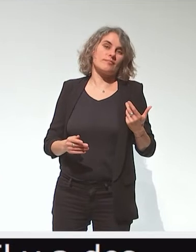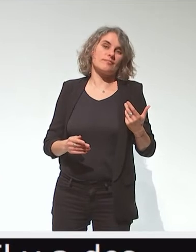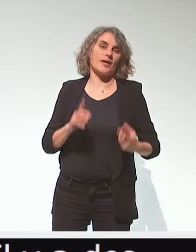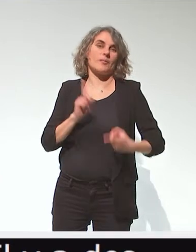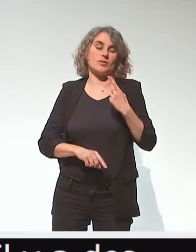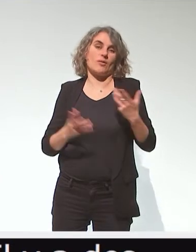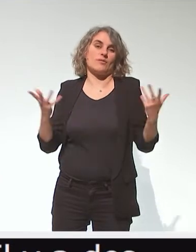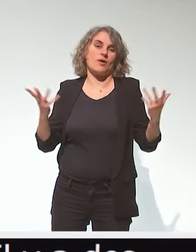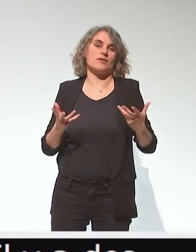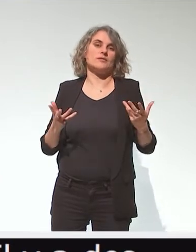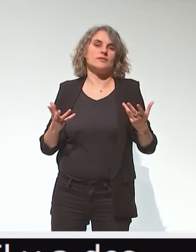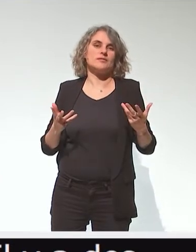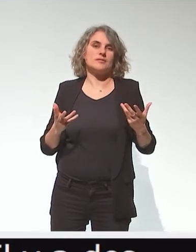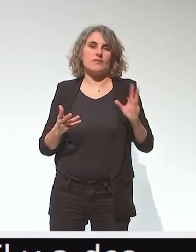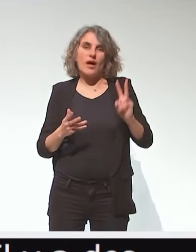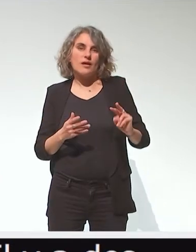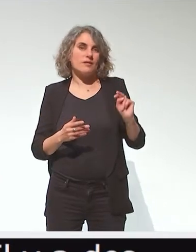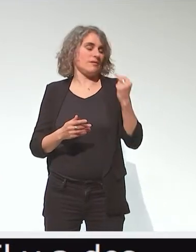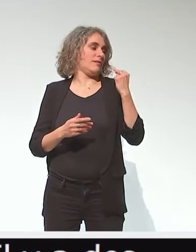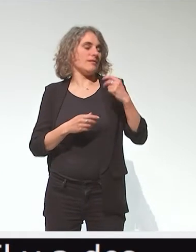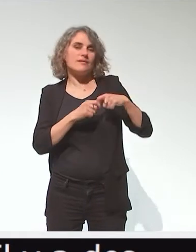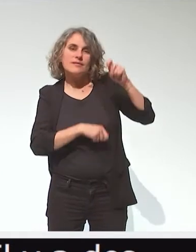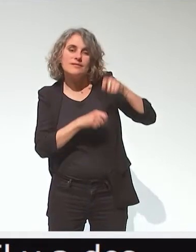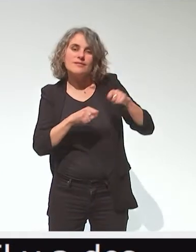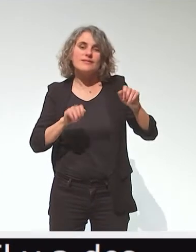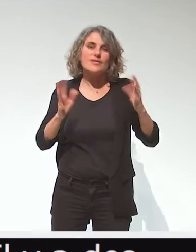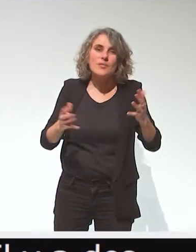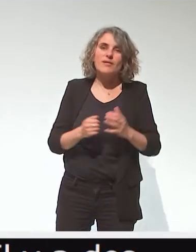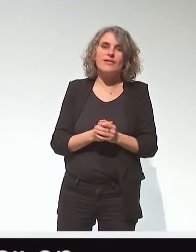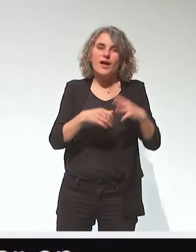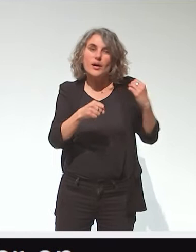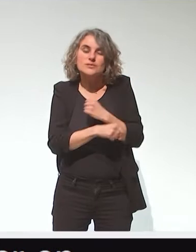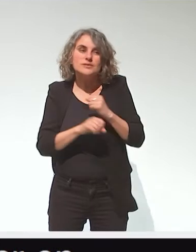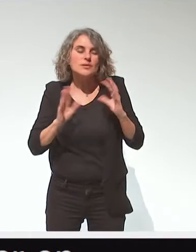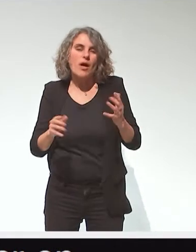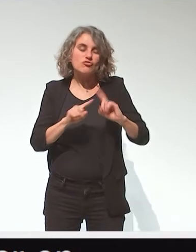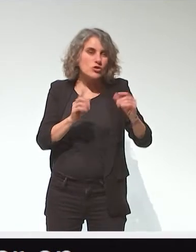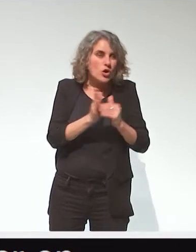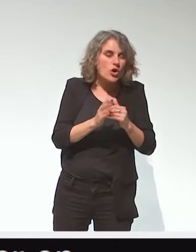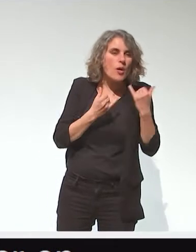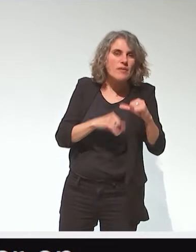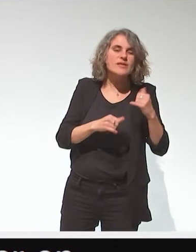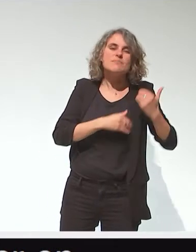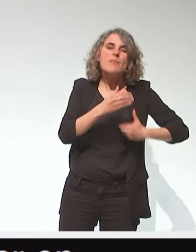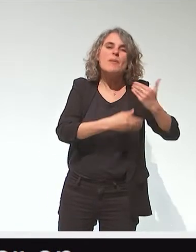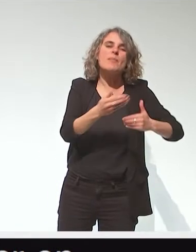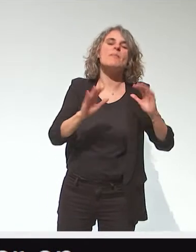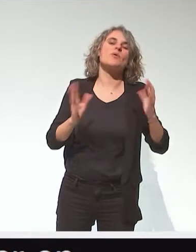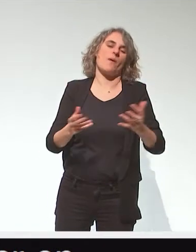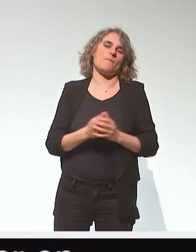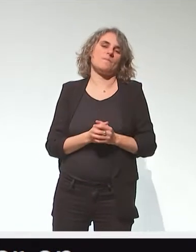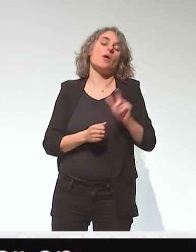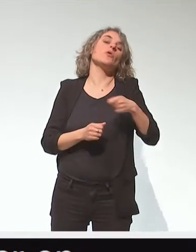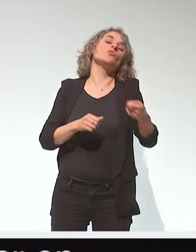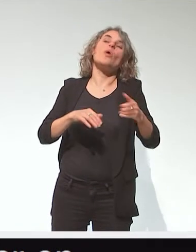the actions you are going to make in next coming years. And currently, of course, the national policy in Latvia